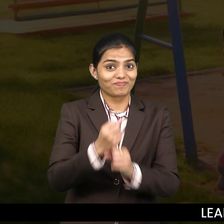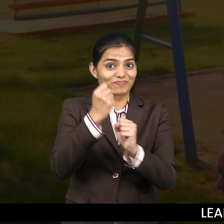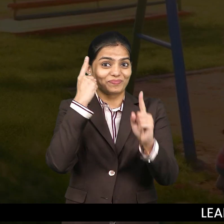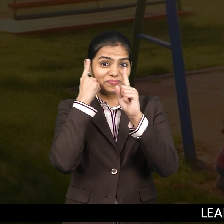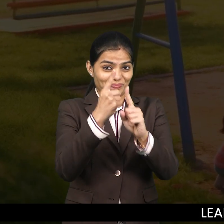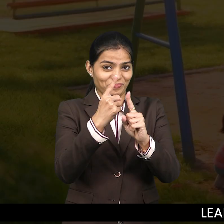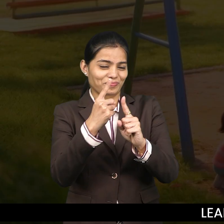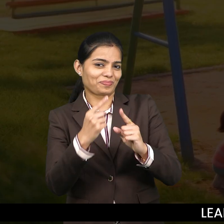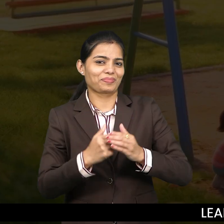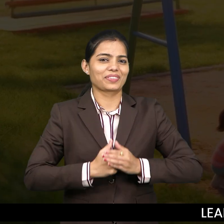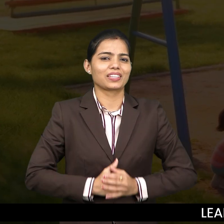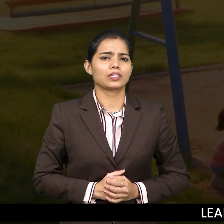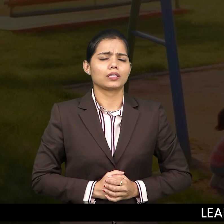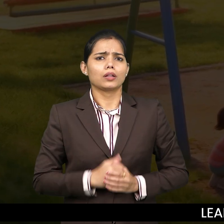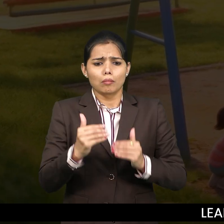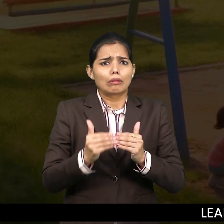Learning objective.